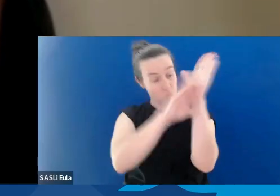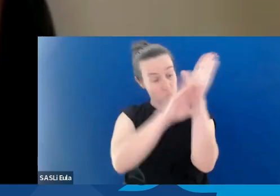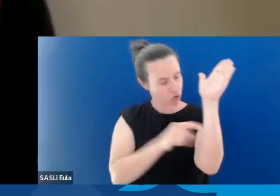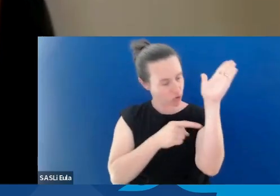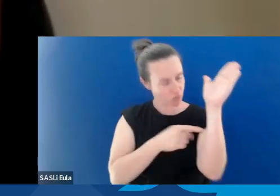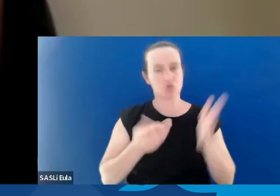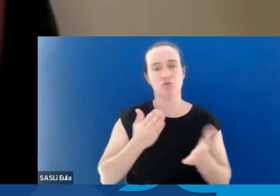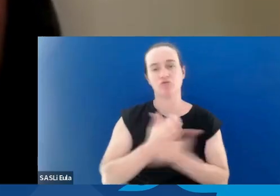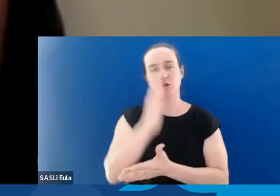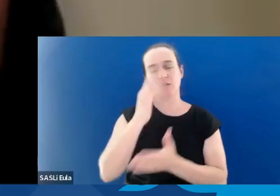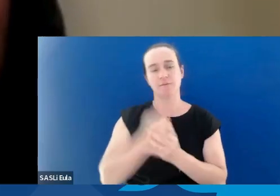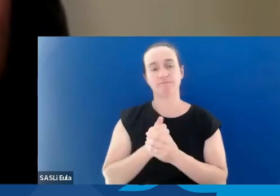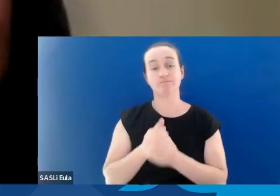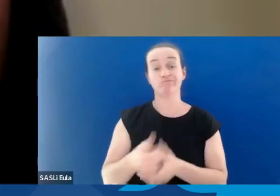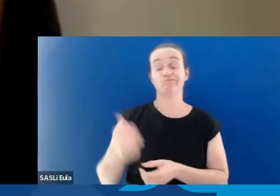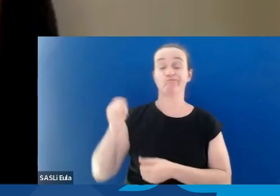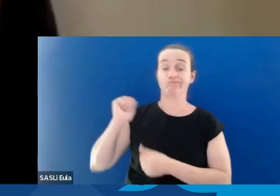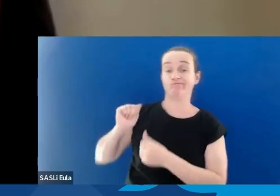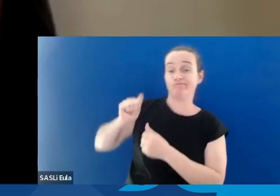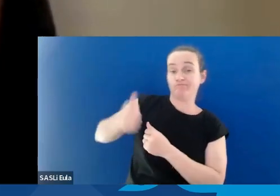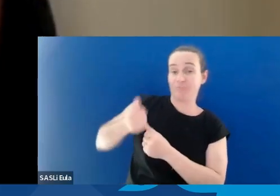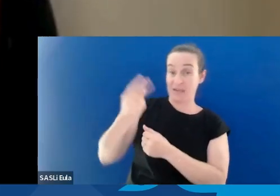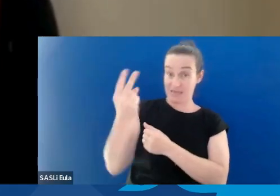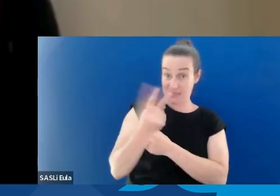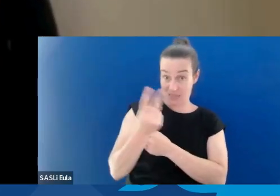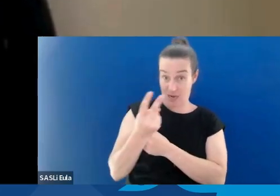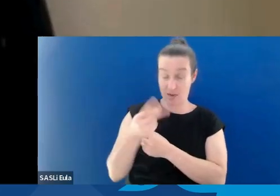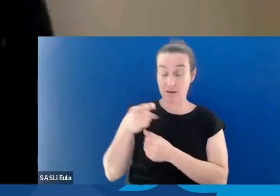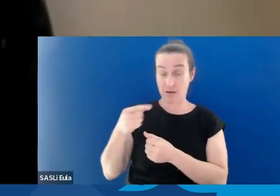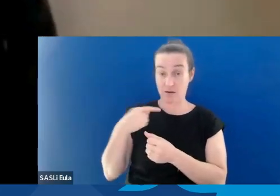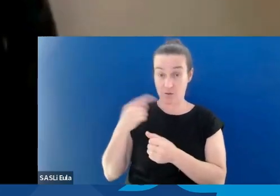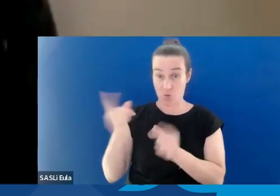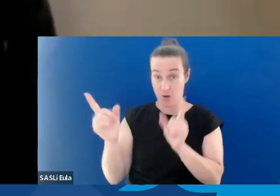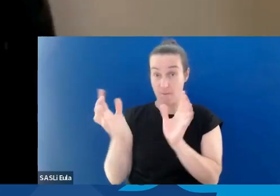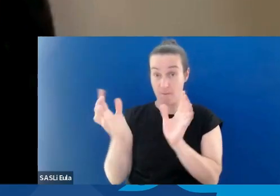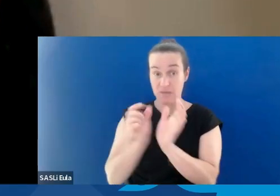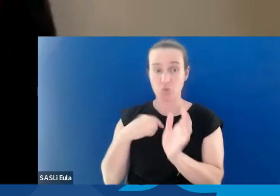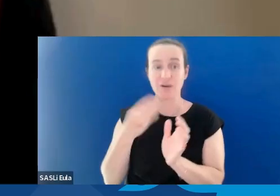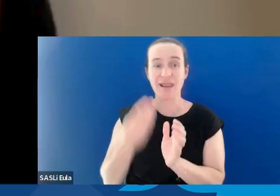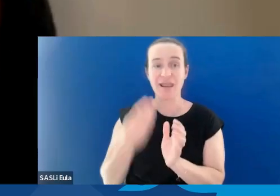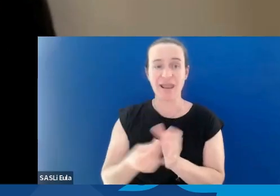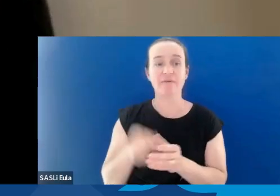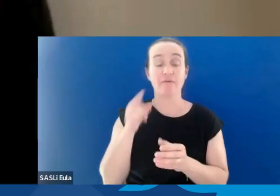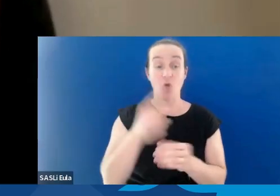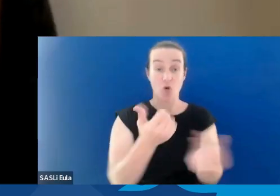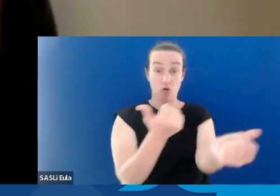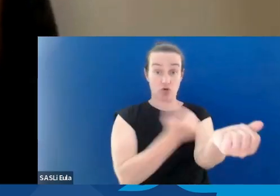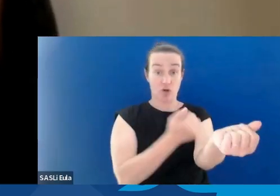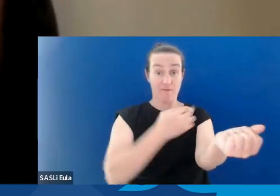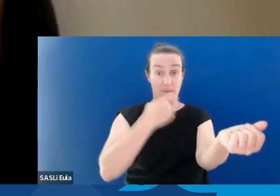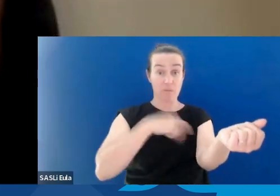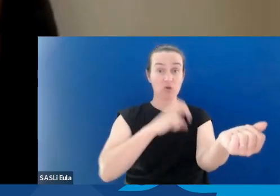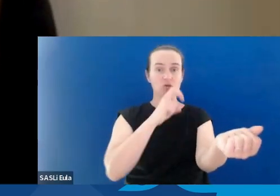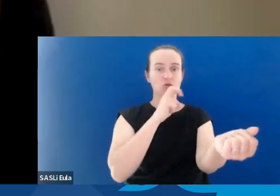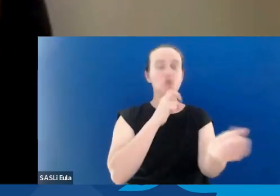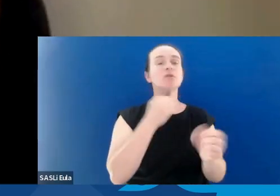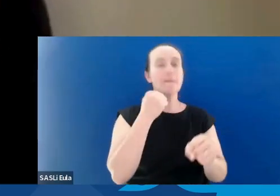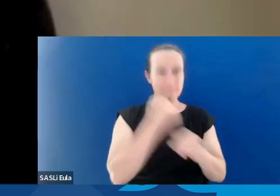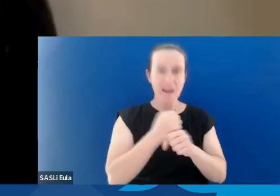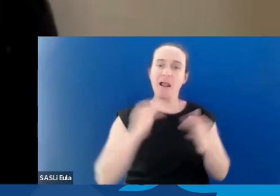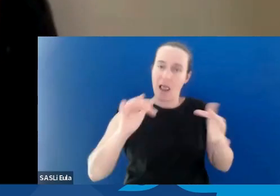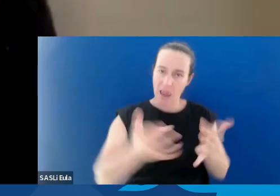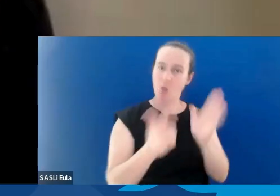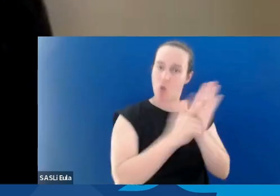was regarding the decriminalization of drugs for personal use as well as for sex